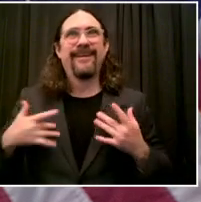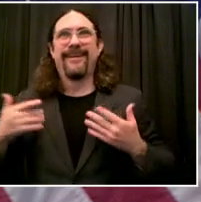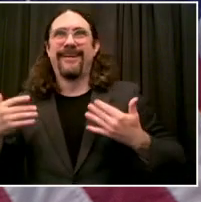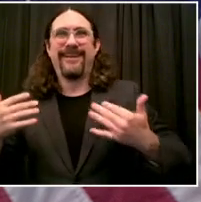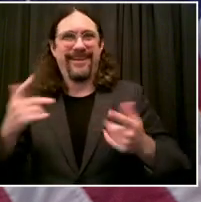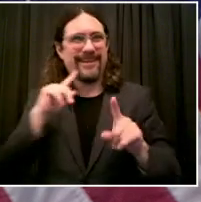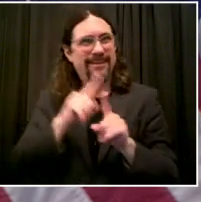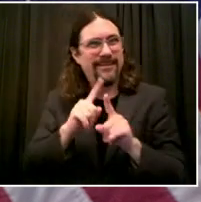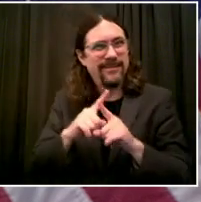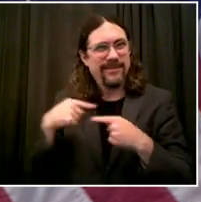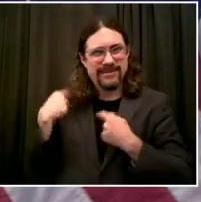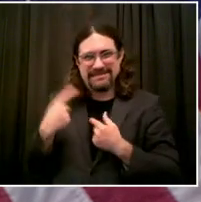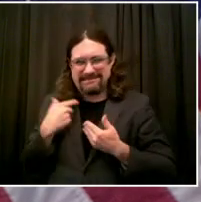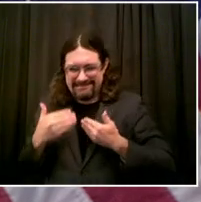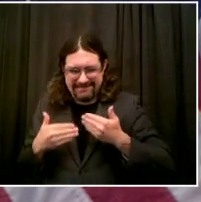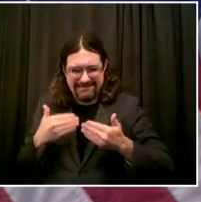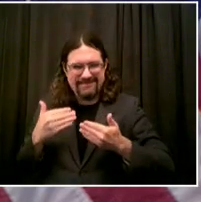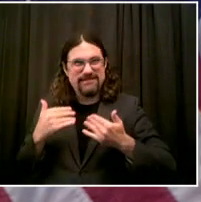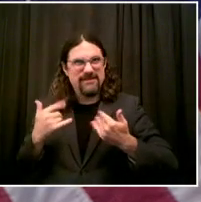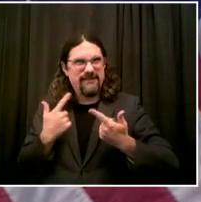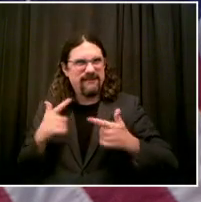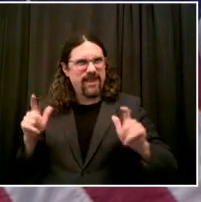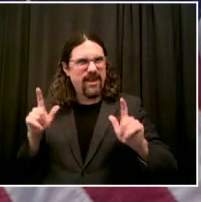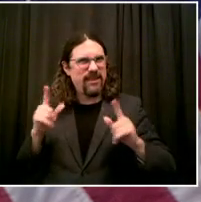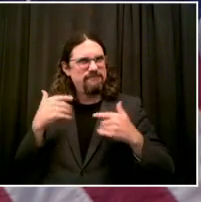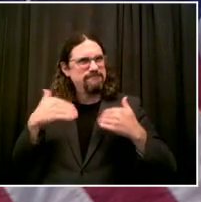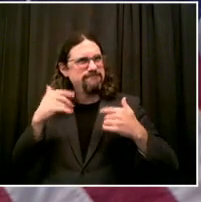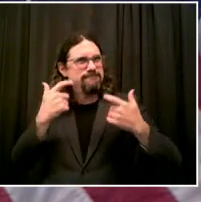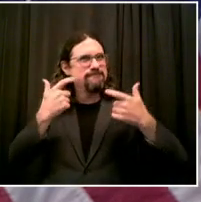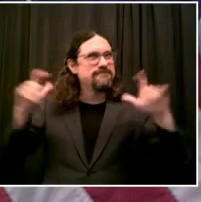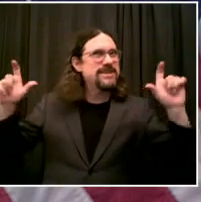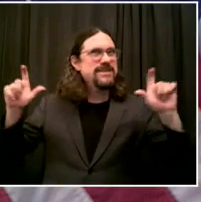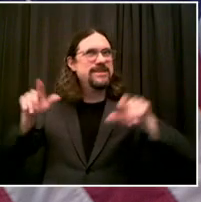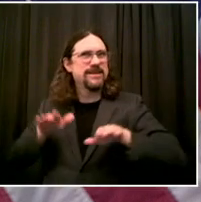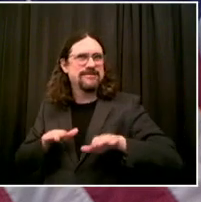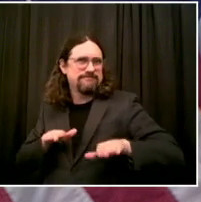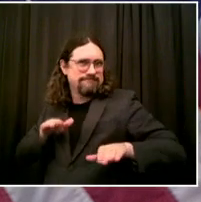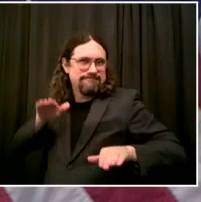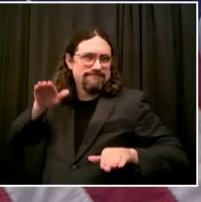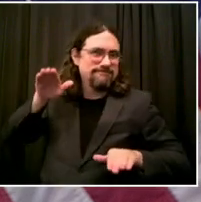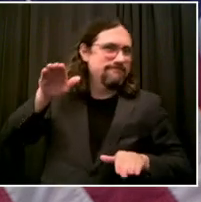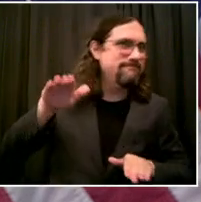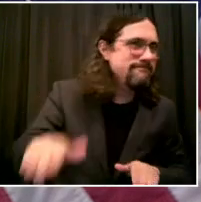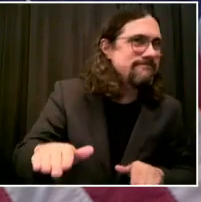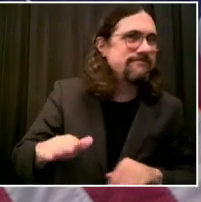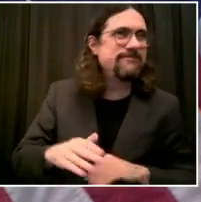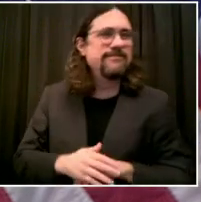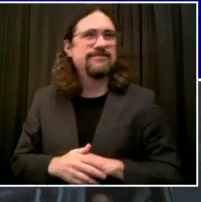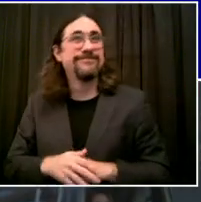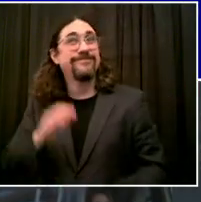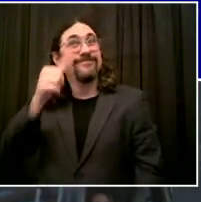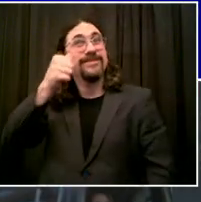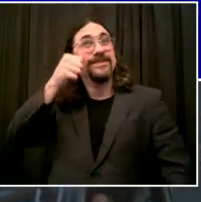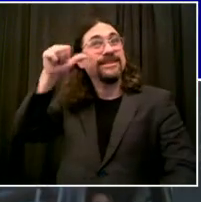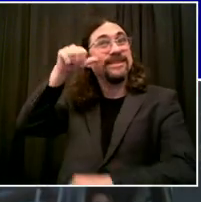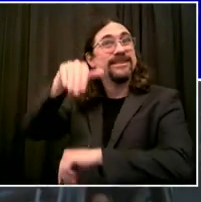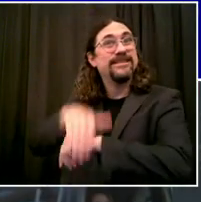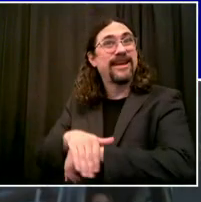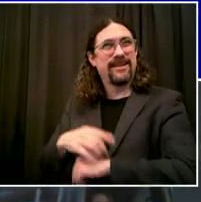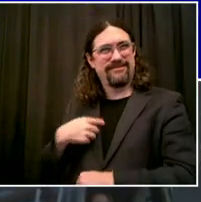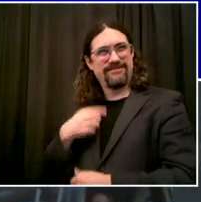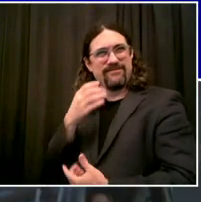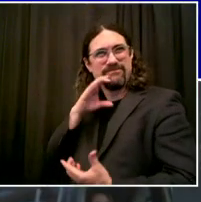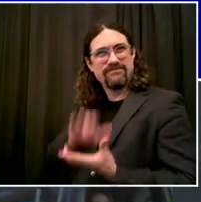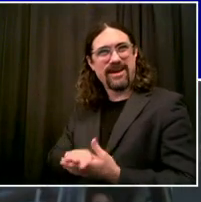2 began. I celebrated with Charlene last night. We went to Melba's restaurant in Harlem. It was